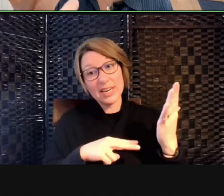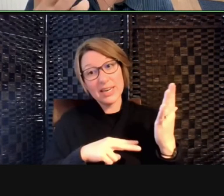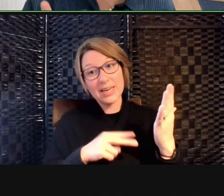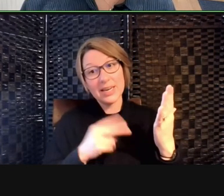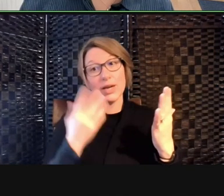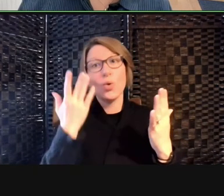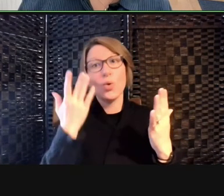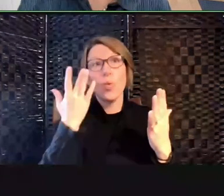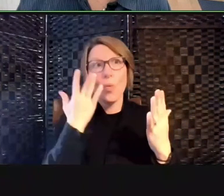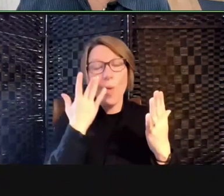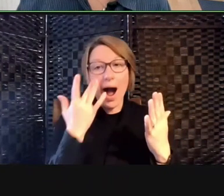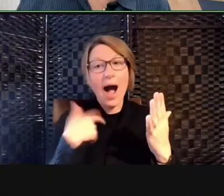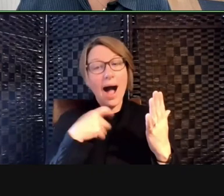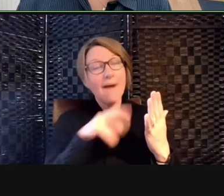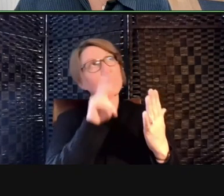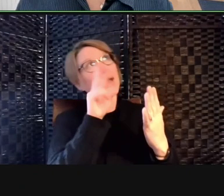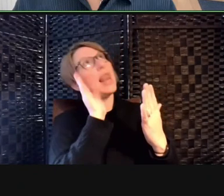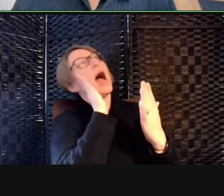to use my vision that way.